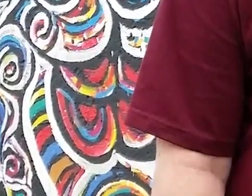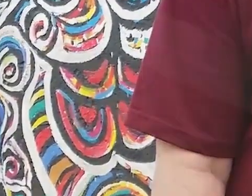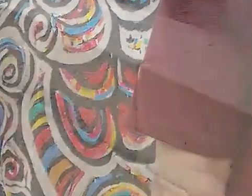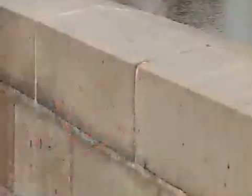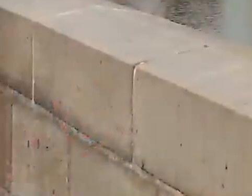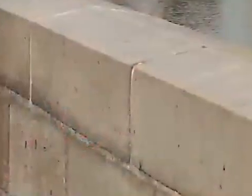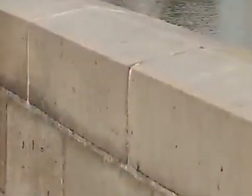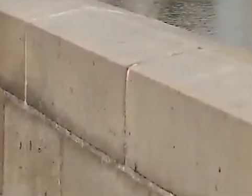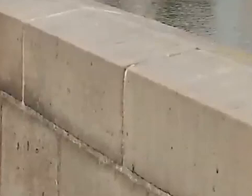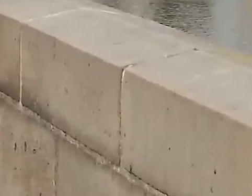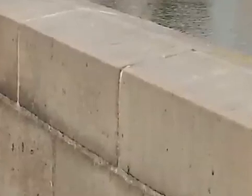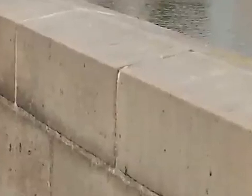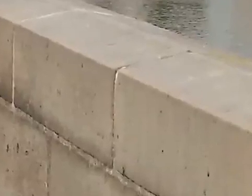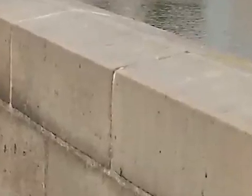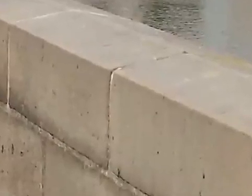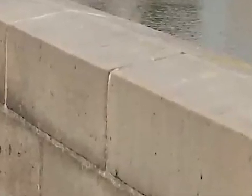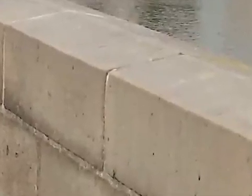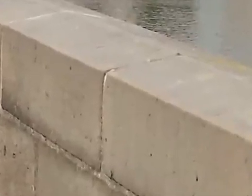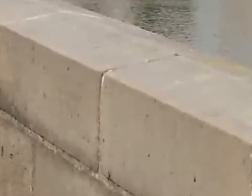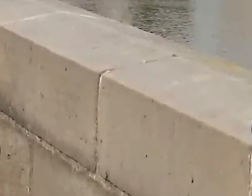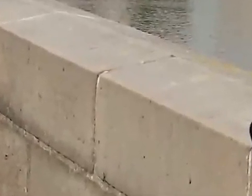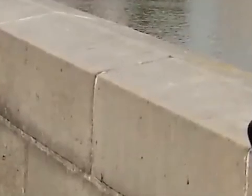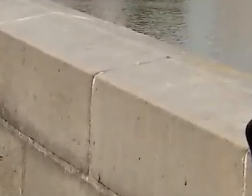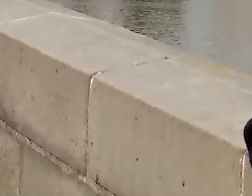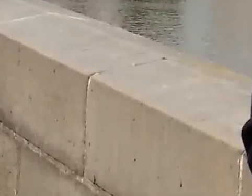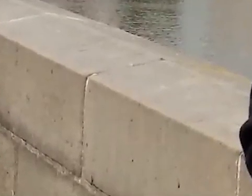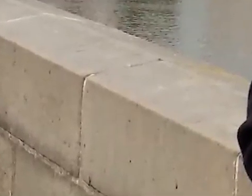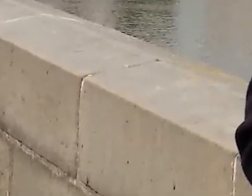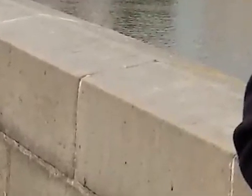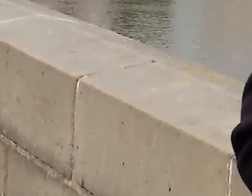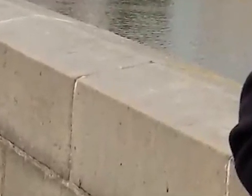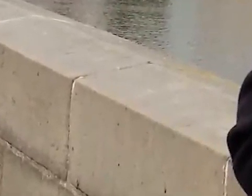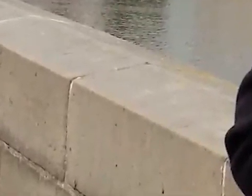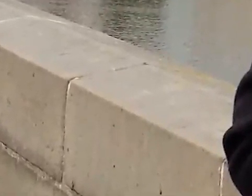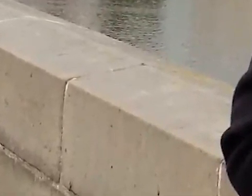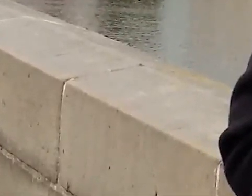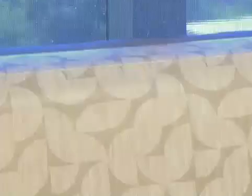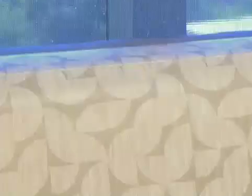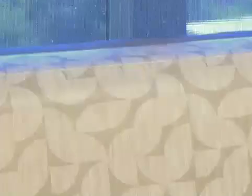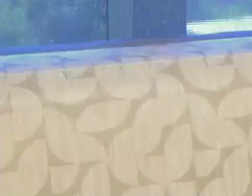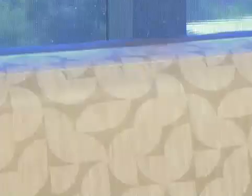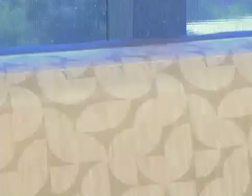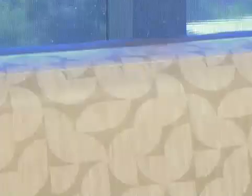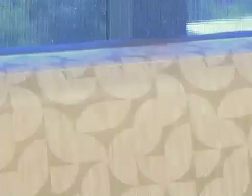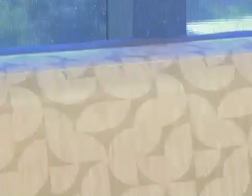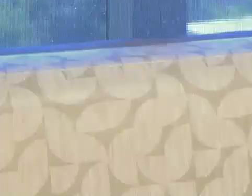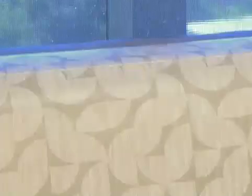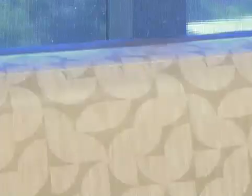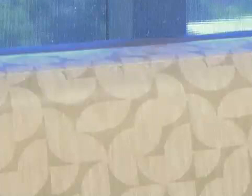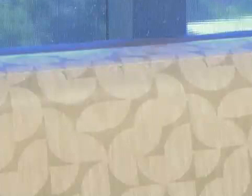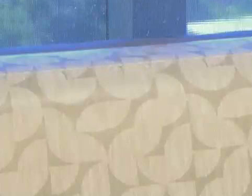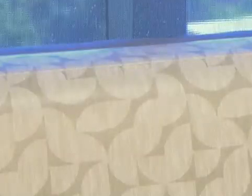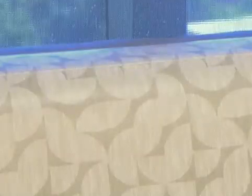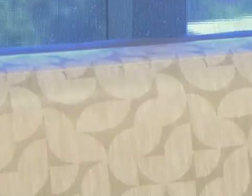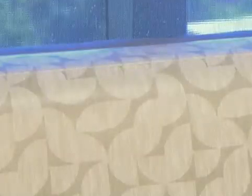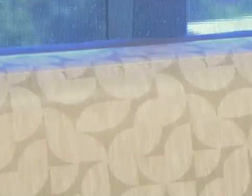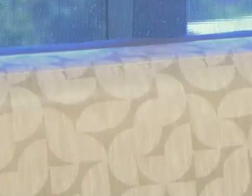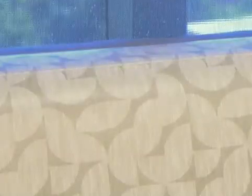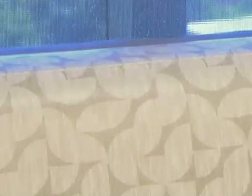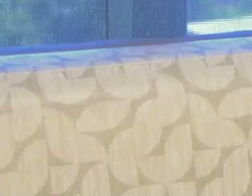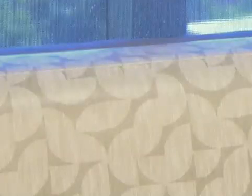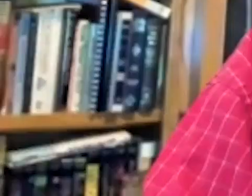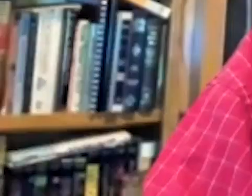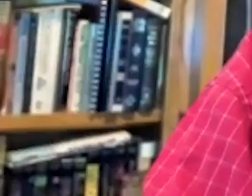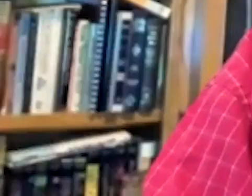way. You must have gone to the wrong patient's room. It truly was absolutely amazing, from no movement the